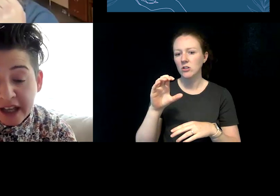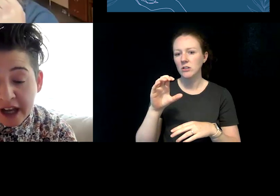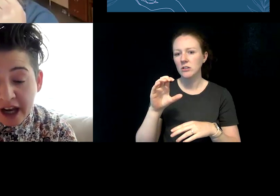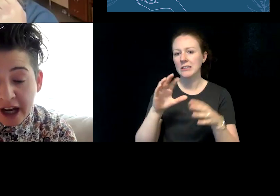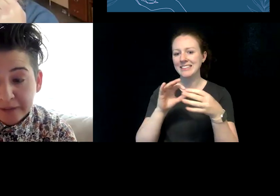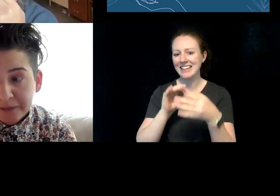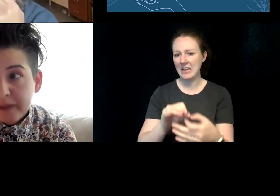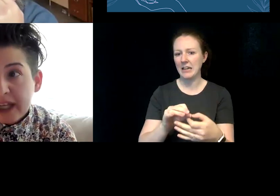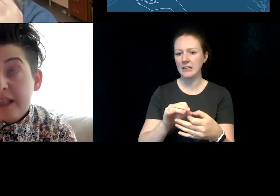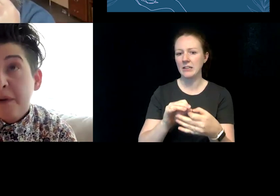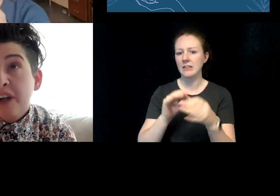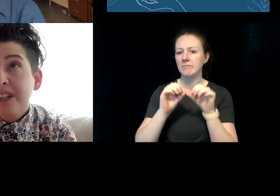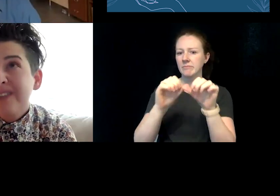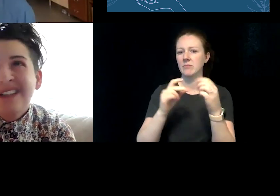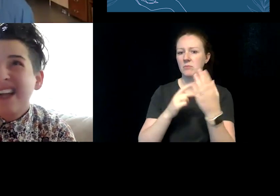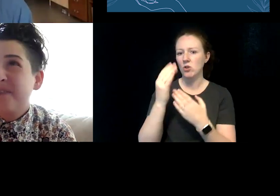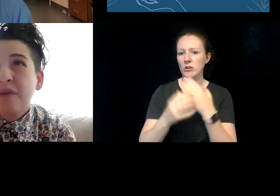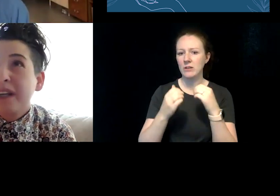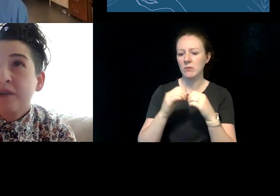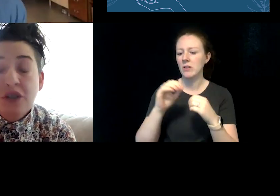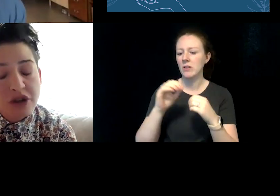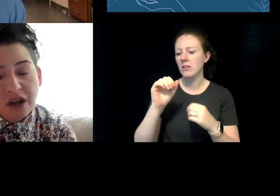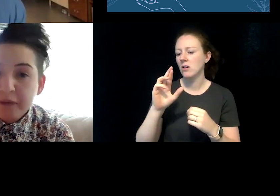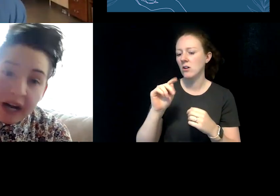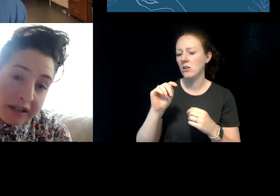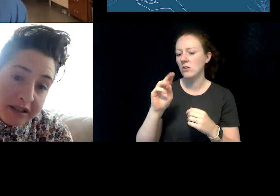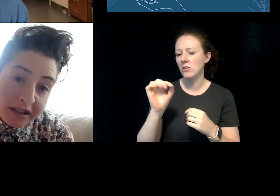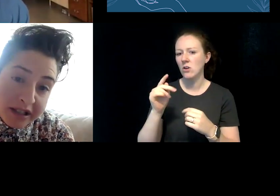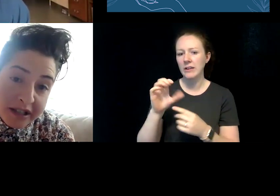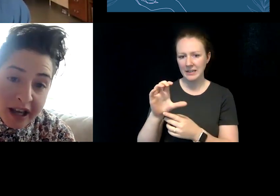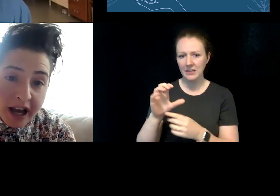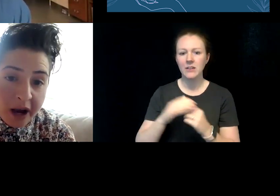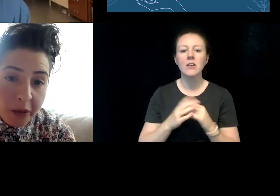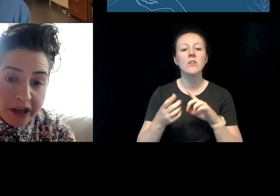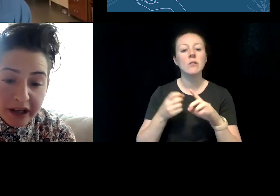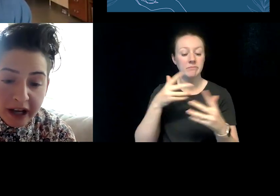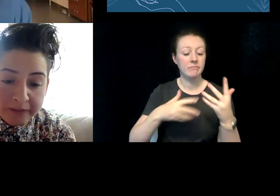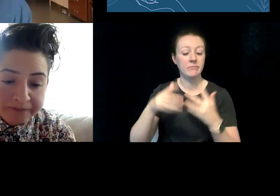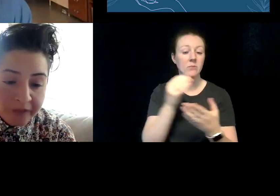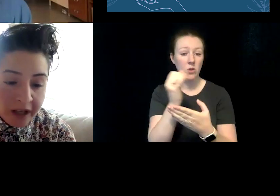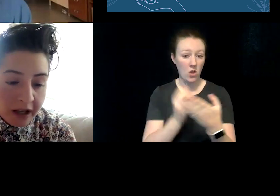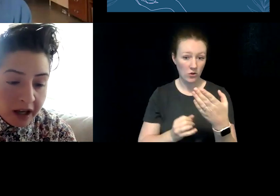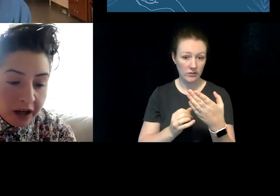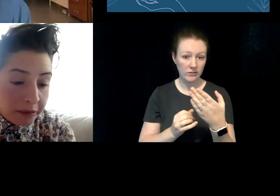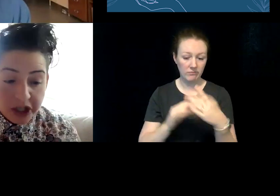Aphotic. And it's a project that really came from, like, you know, social art practices.